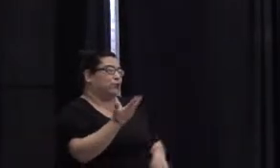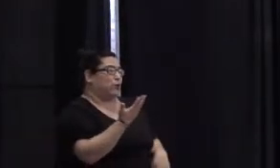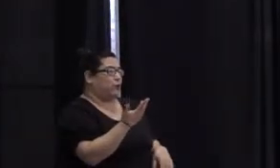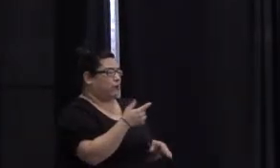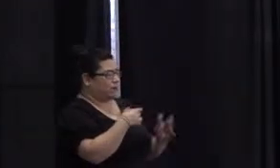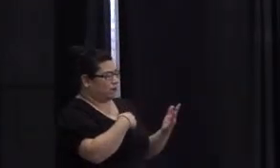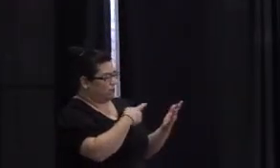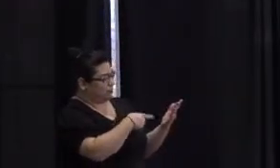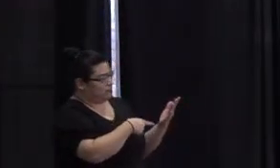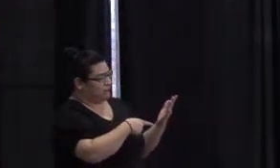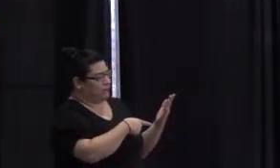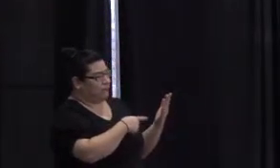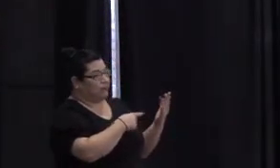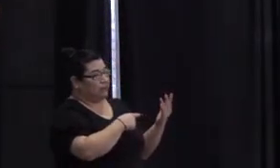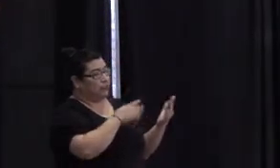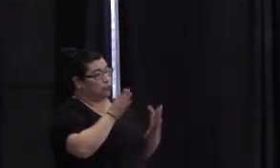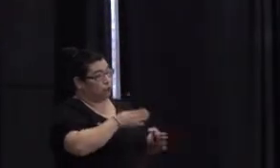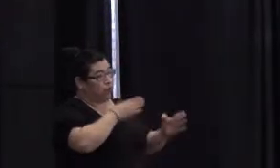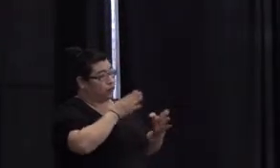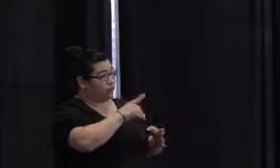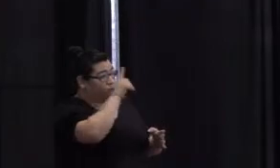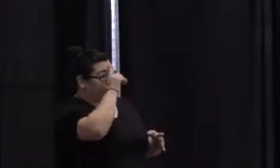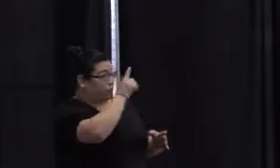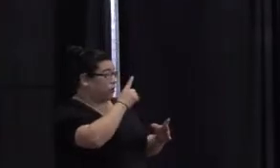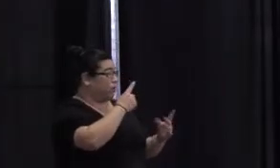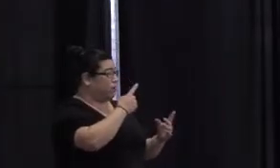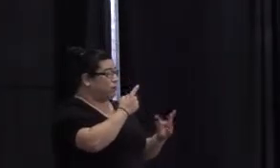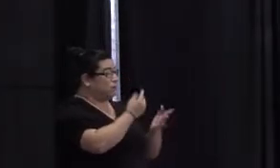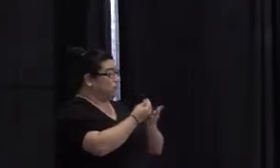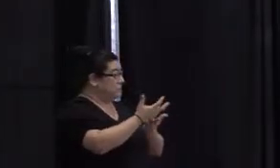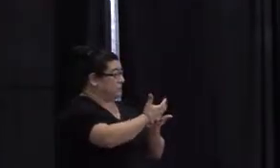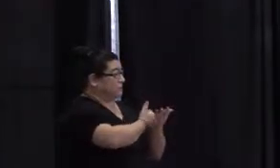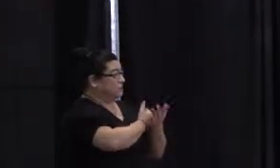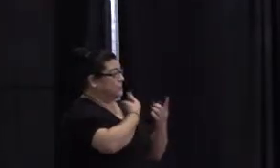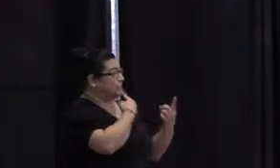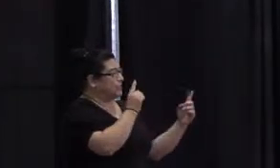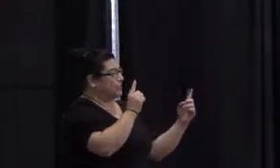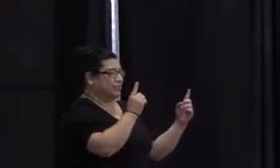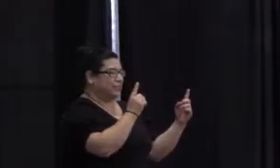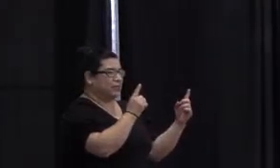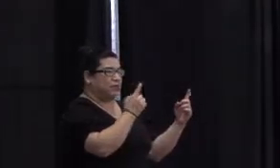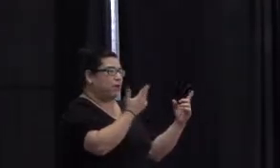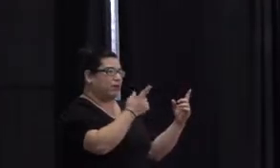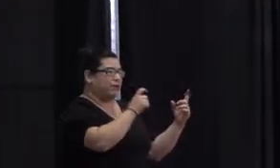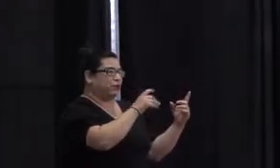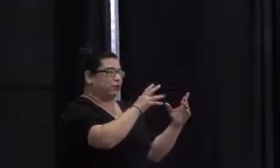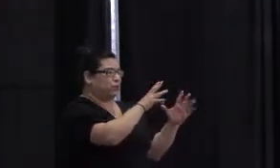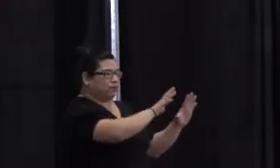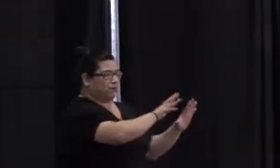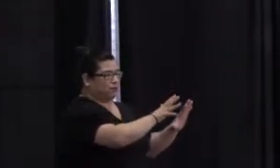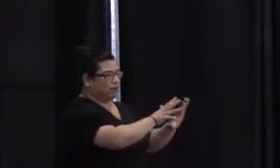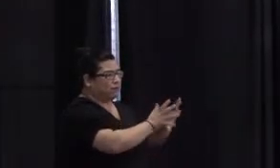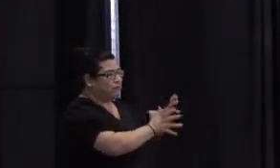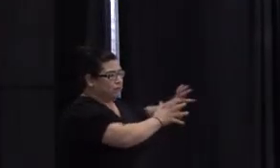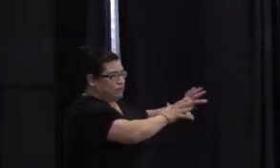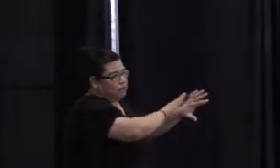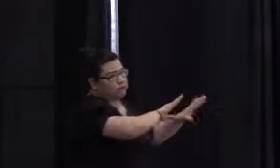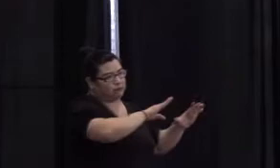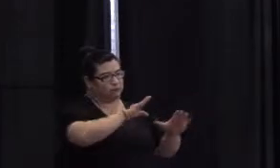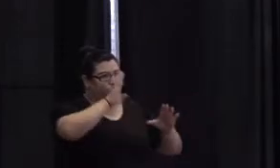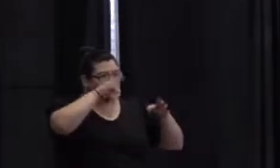on that as a strategy for fiscal success probably should put our efforts in another place.